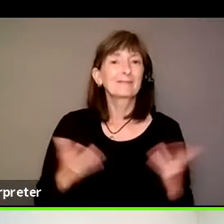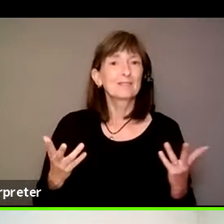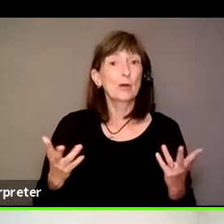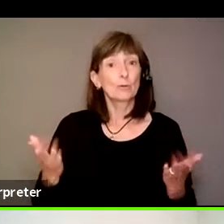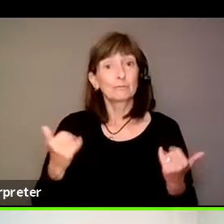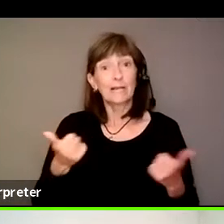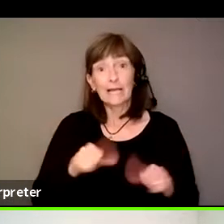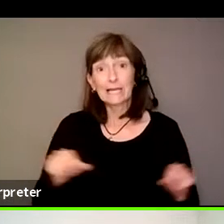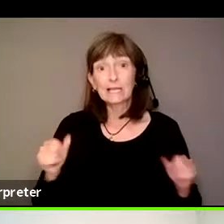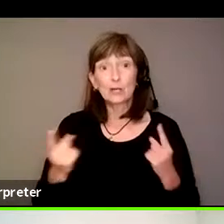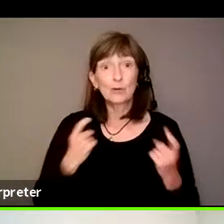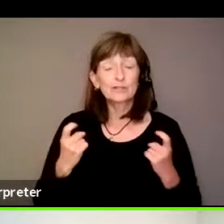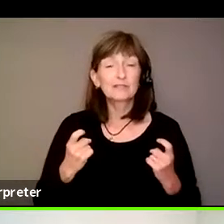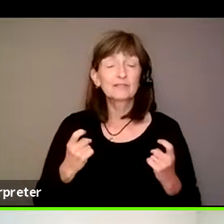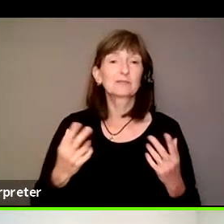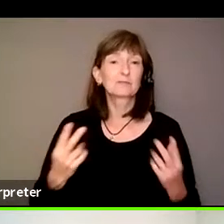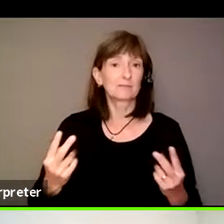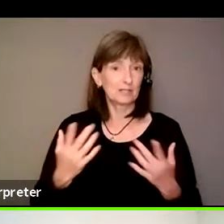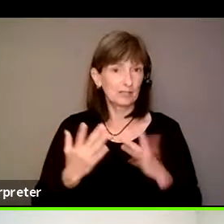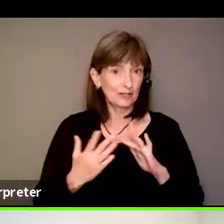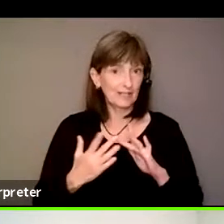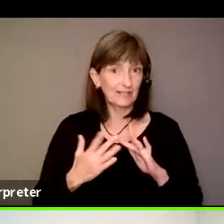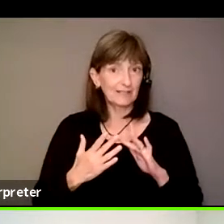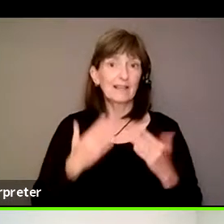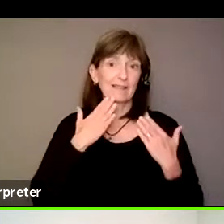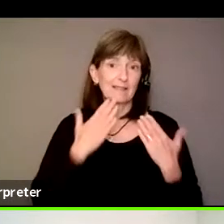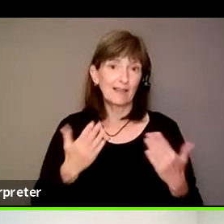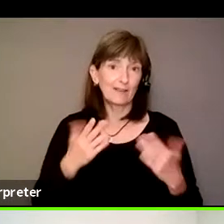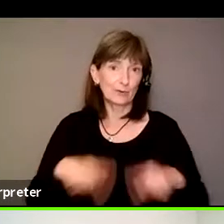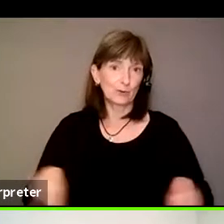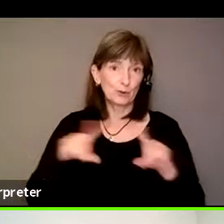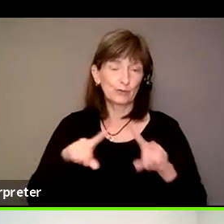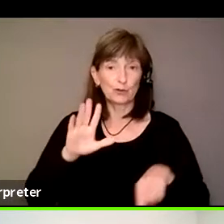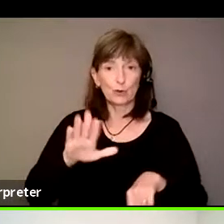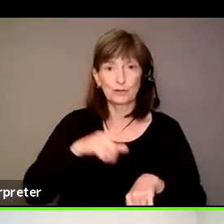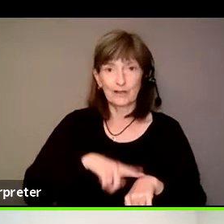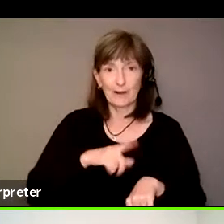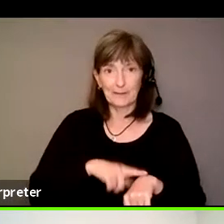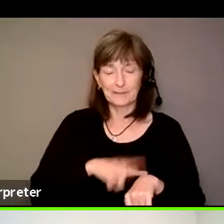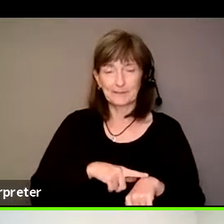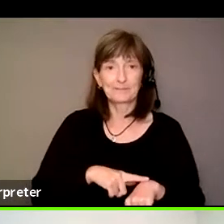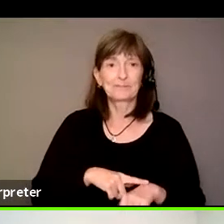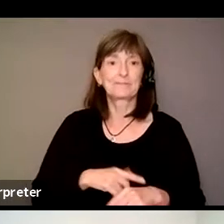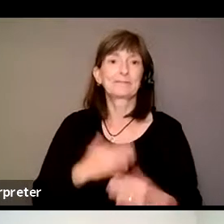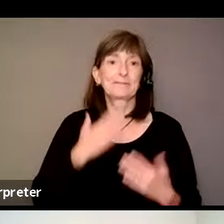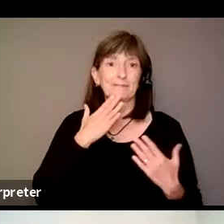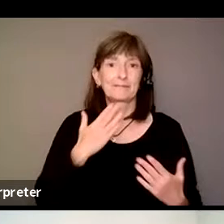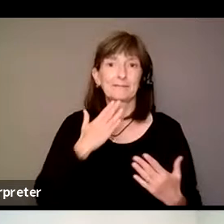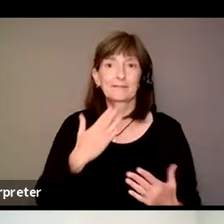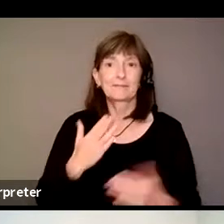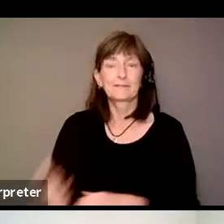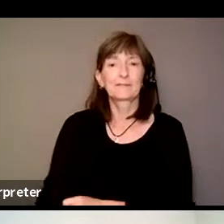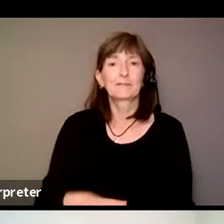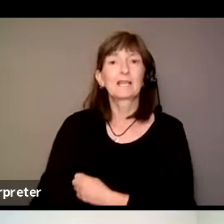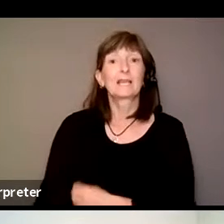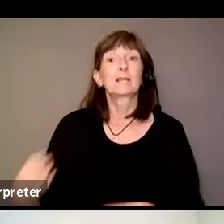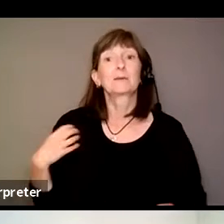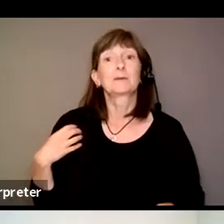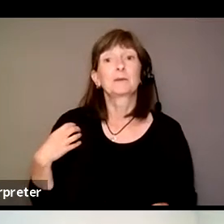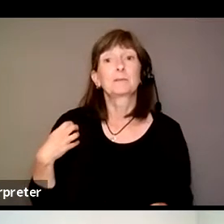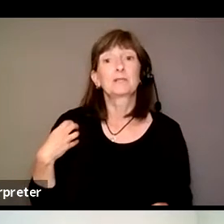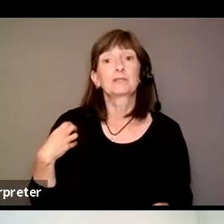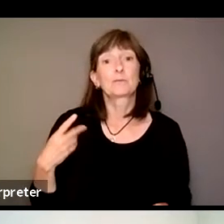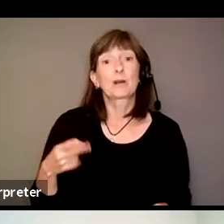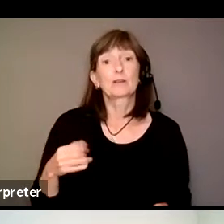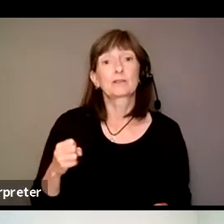have questions. And thanks again to everybody on the call today for your time and for your contributions. Minister Howell, if I could just a quick